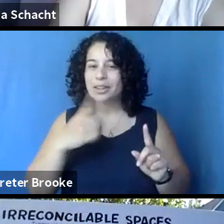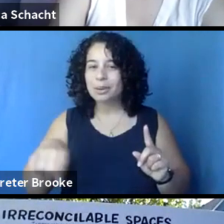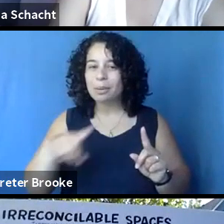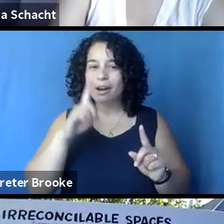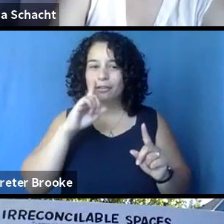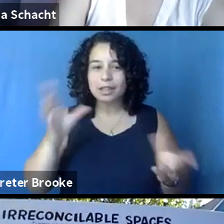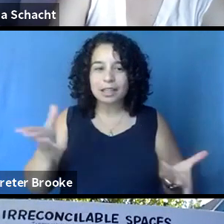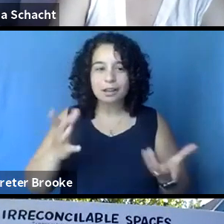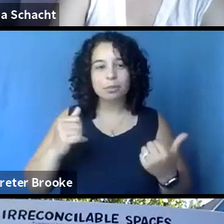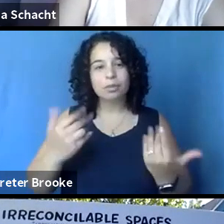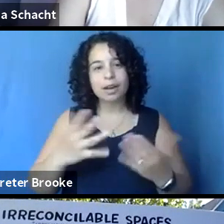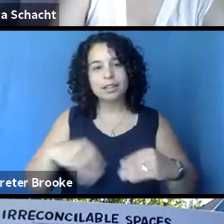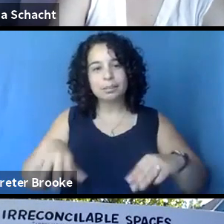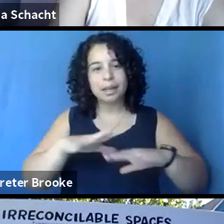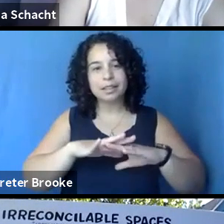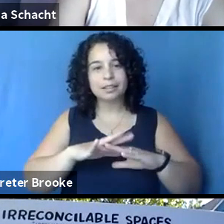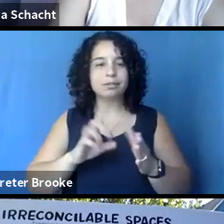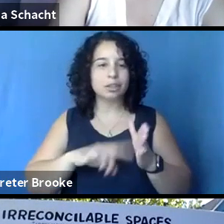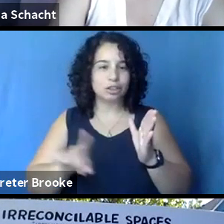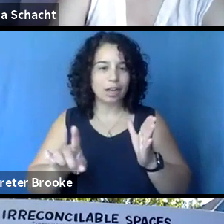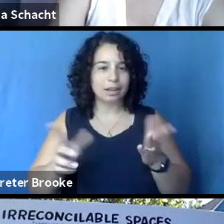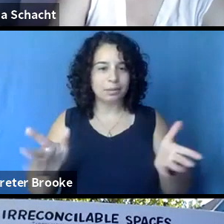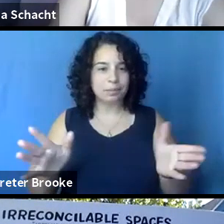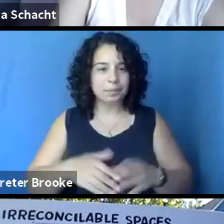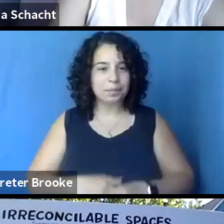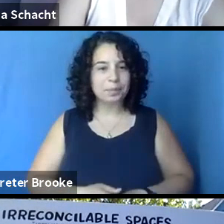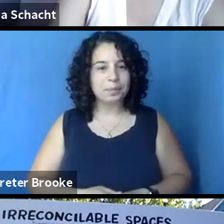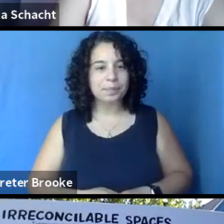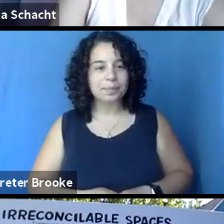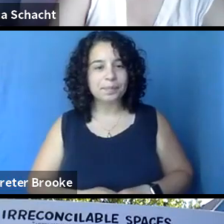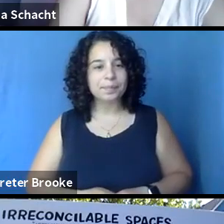space for us. Check.